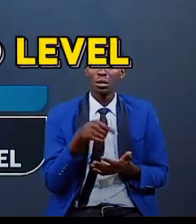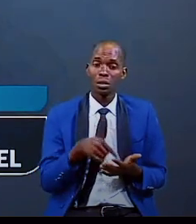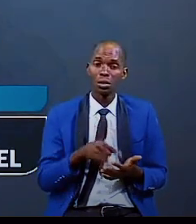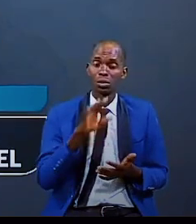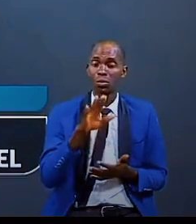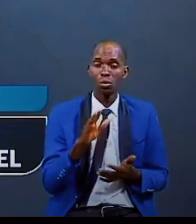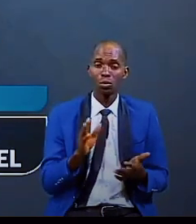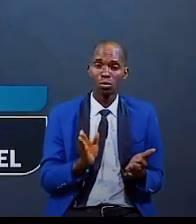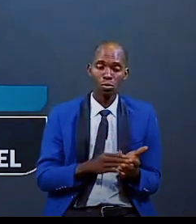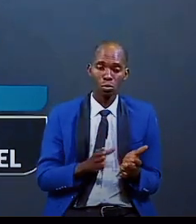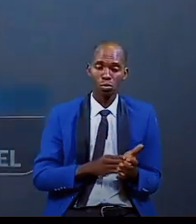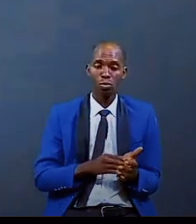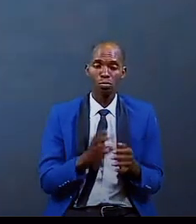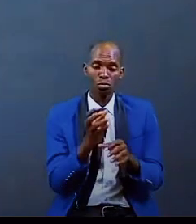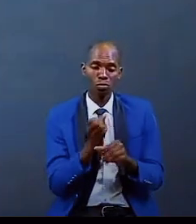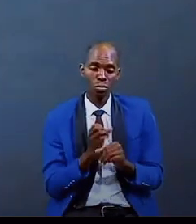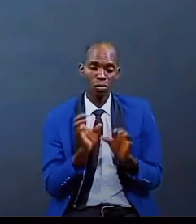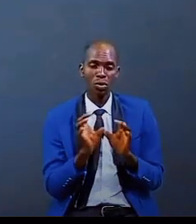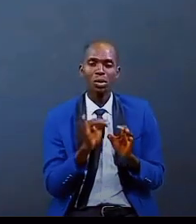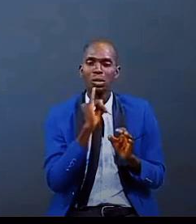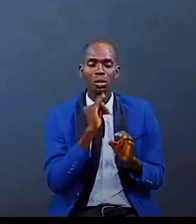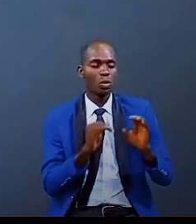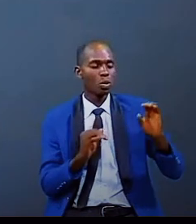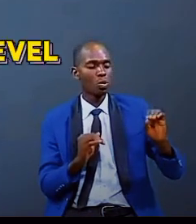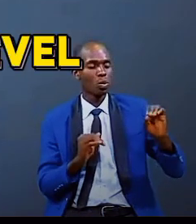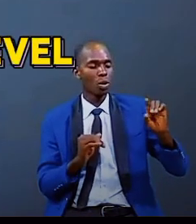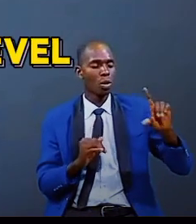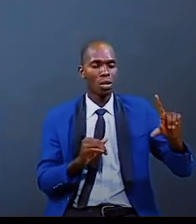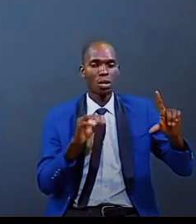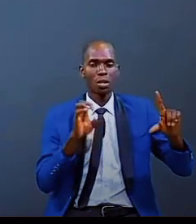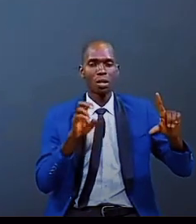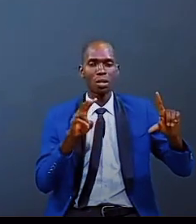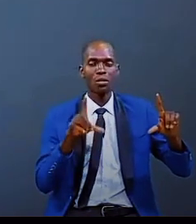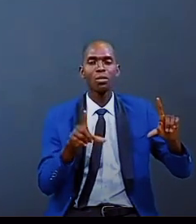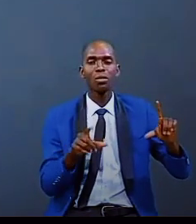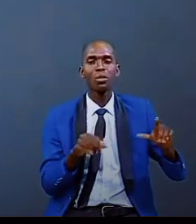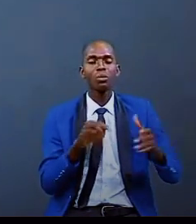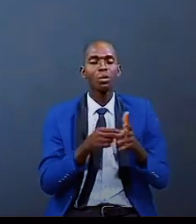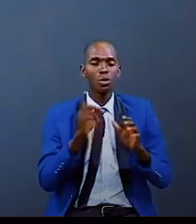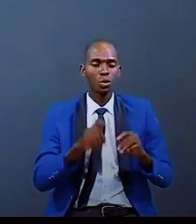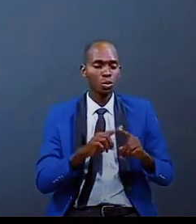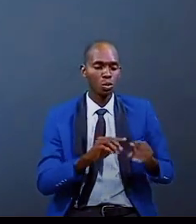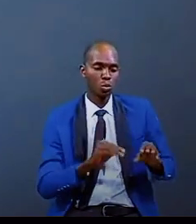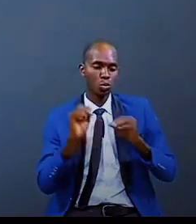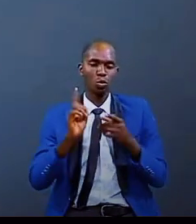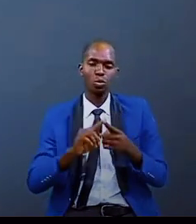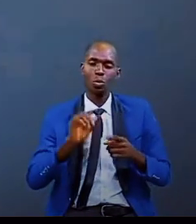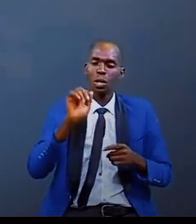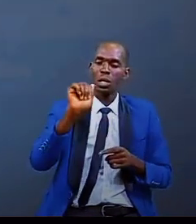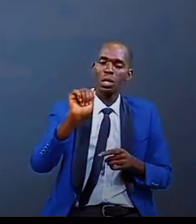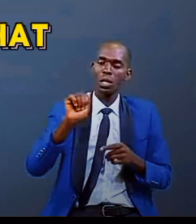level. And I need to go to for A level. And no money to send me